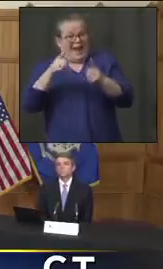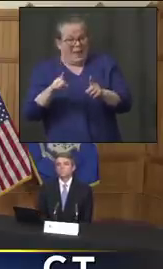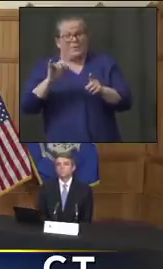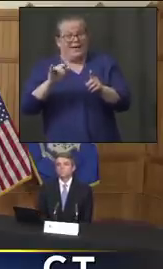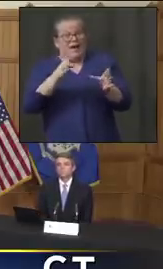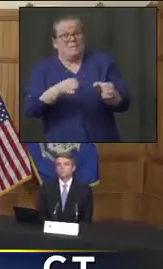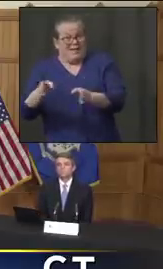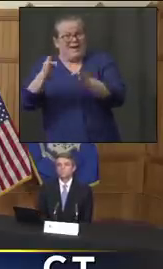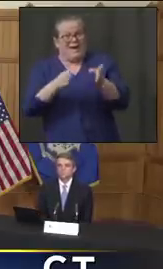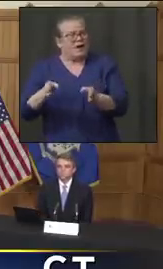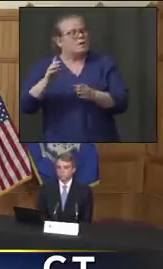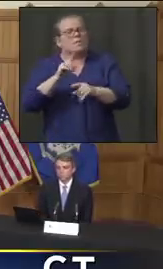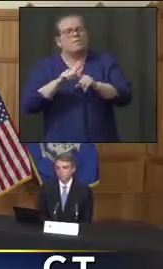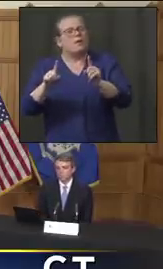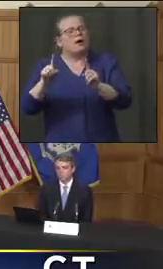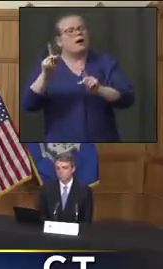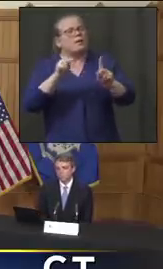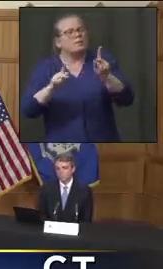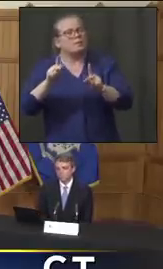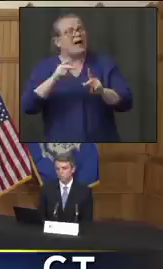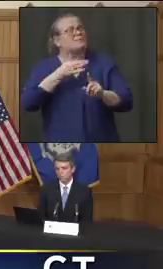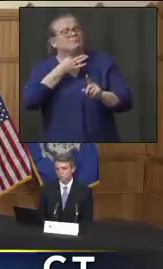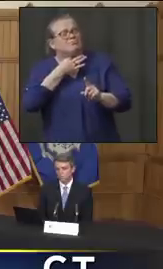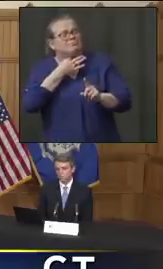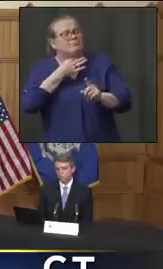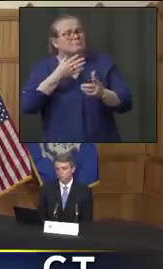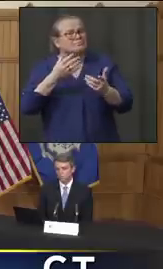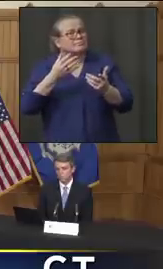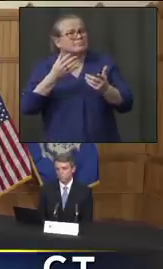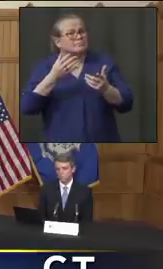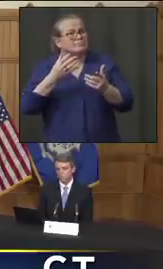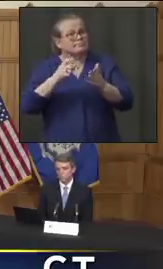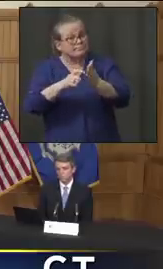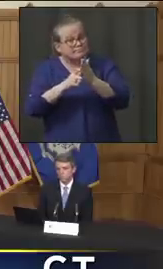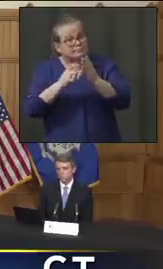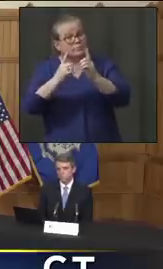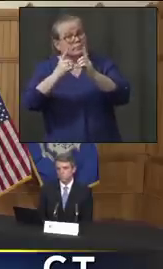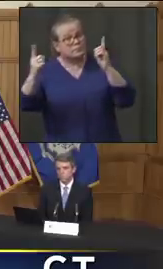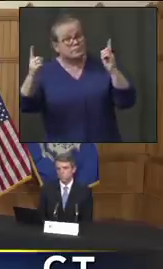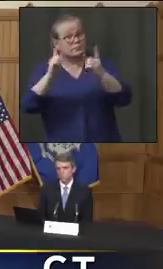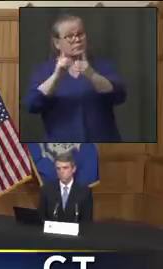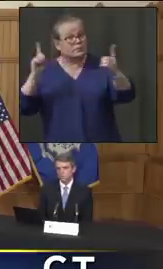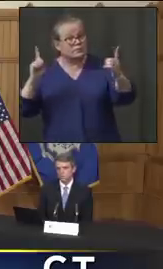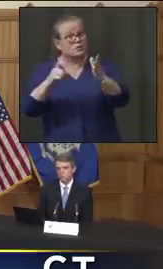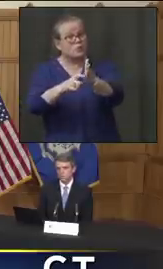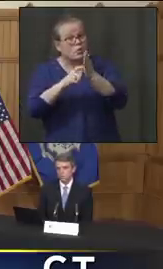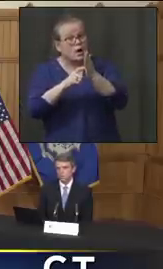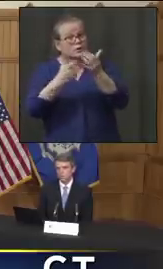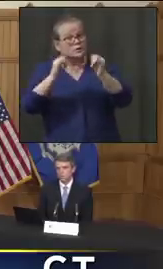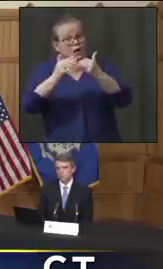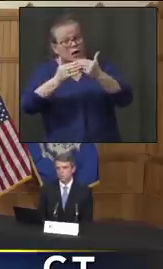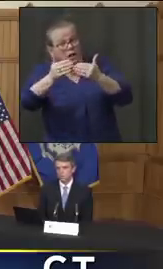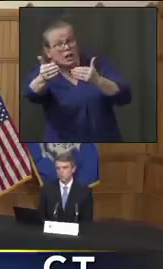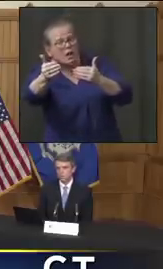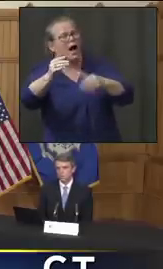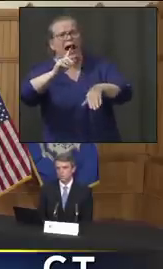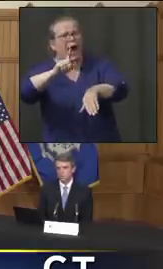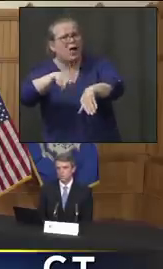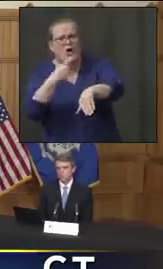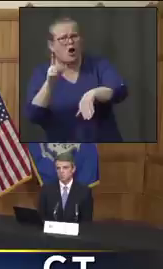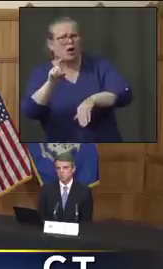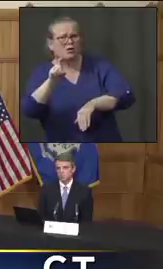what social distancing, what role social distancing will continue to play in their lives, and for how long?